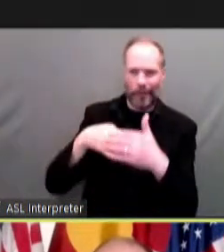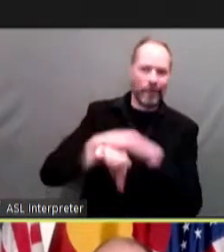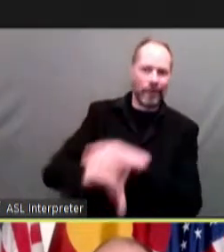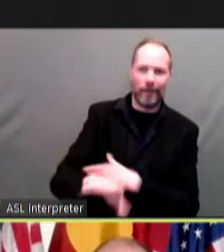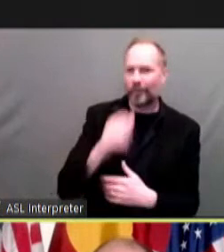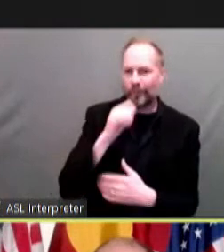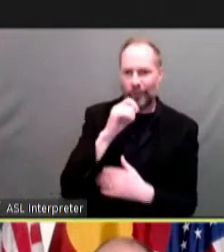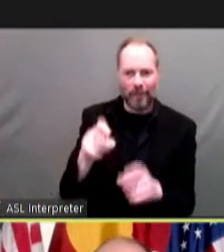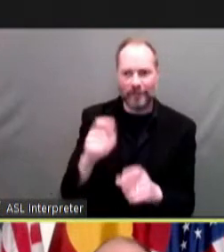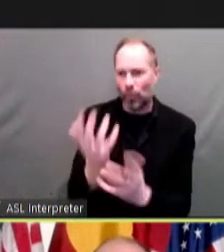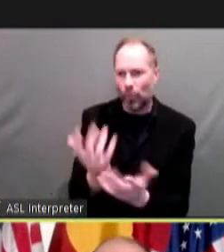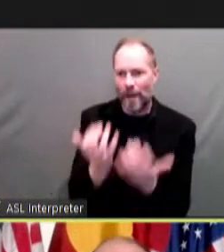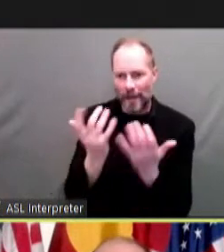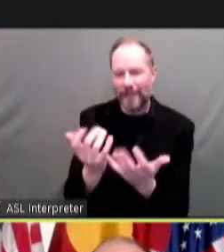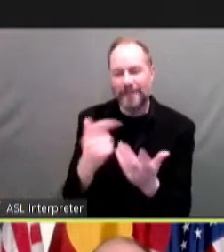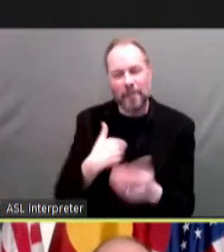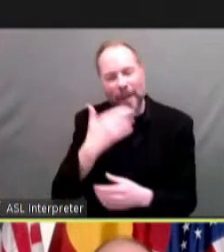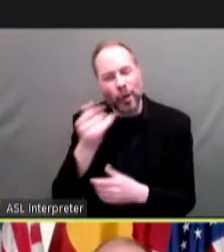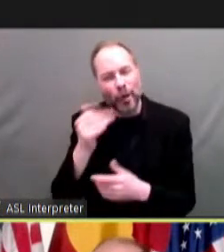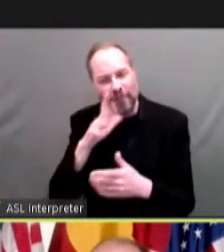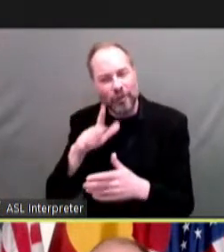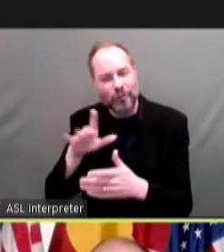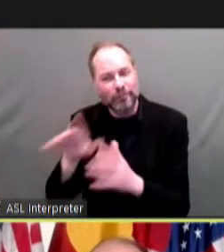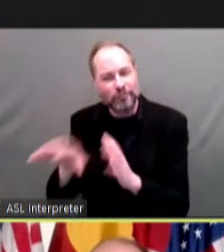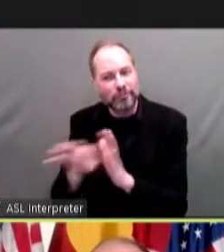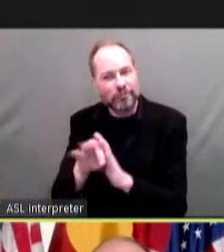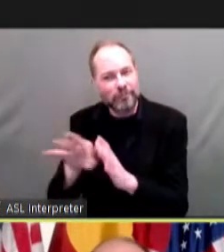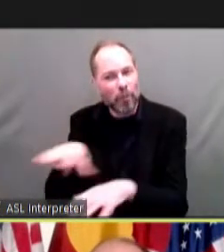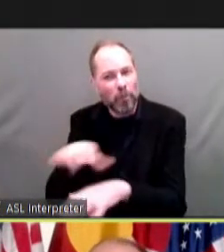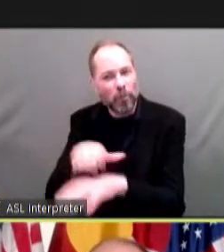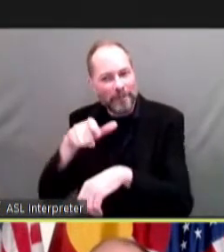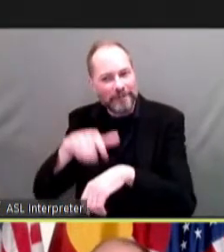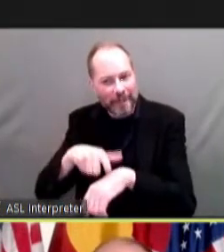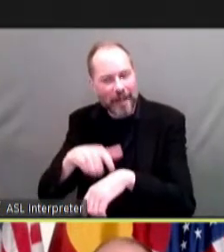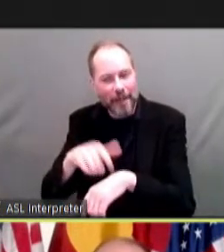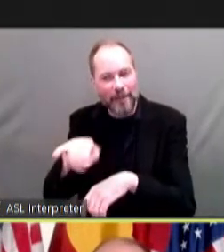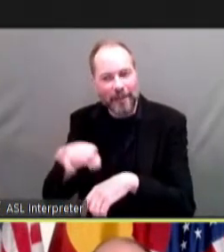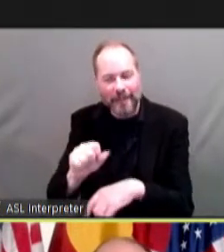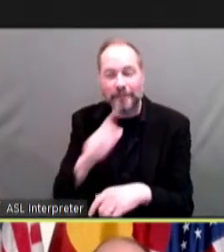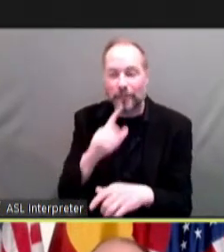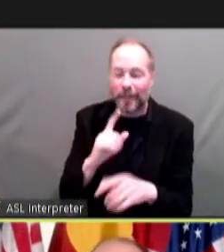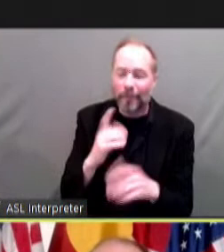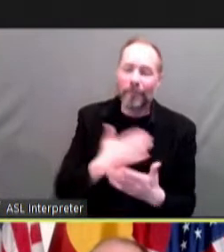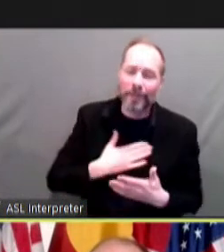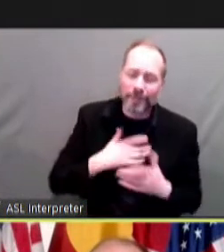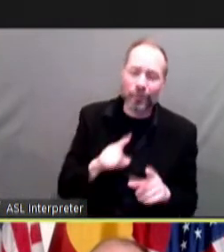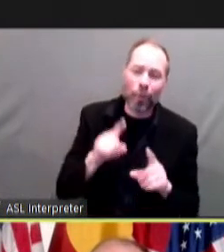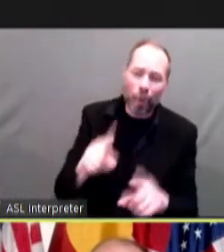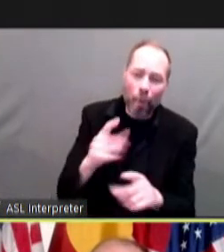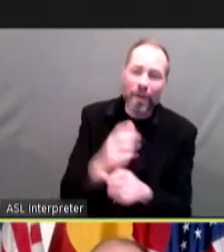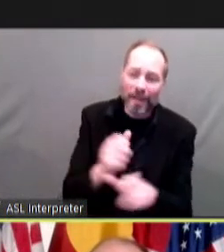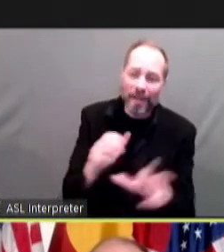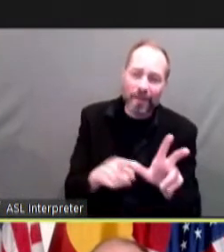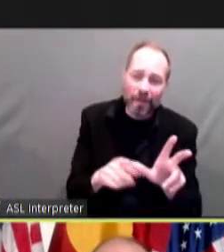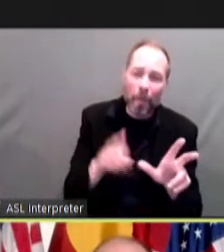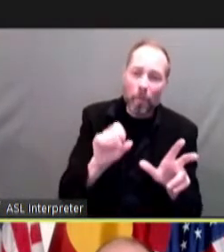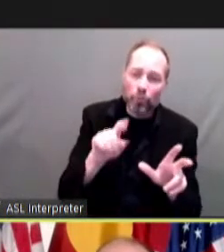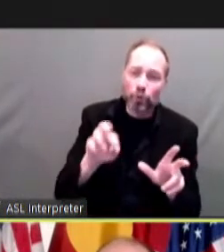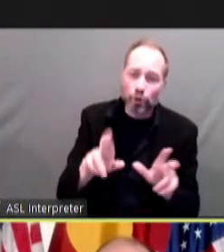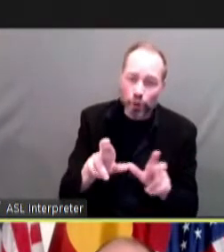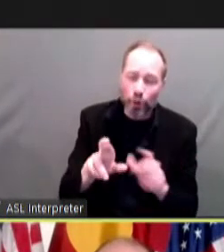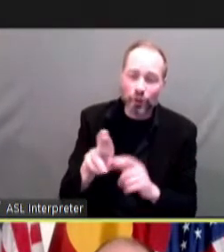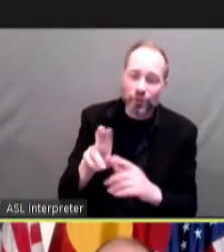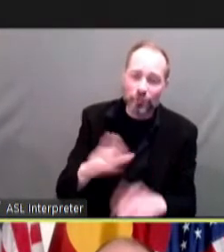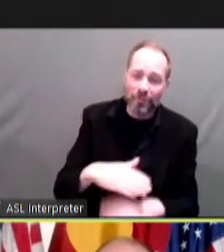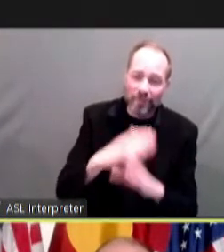have to wait, that's even better. But please stop by, get that third vaccine. You need it for Omicron. And of course,